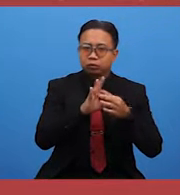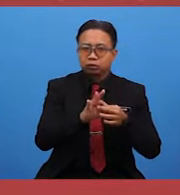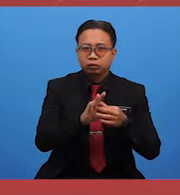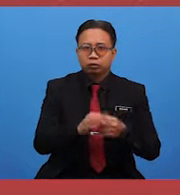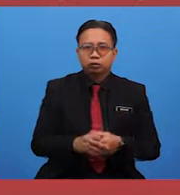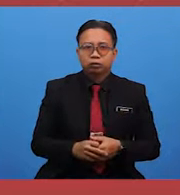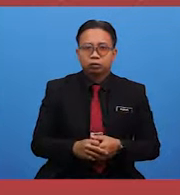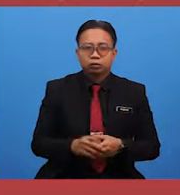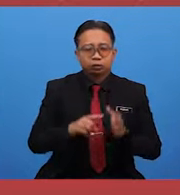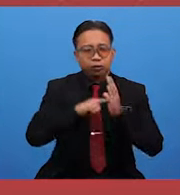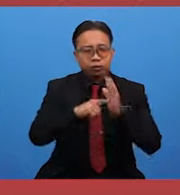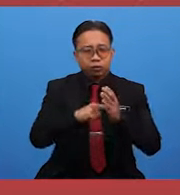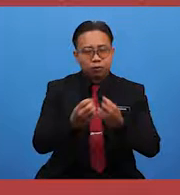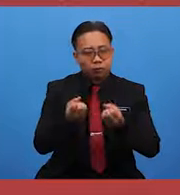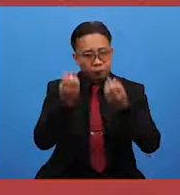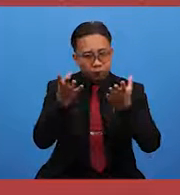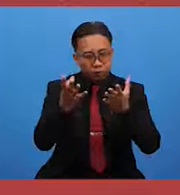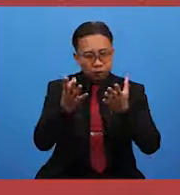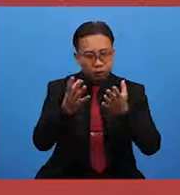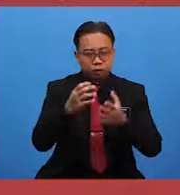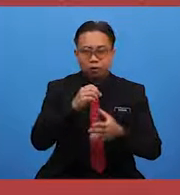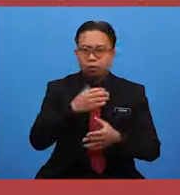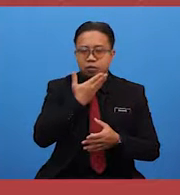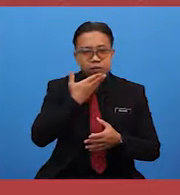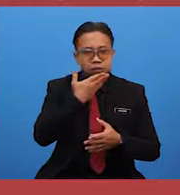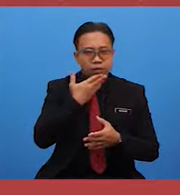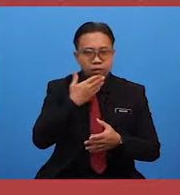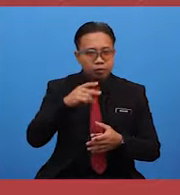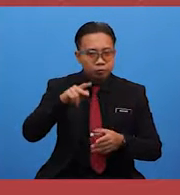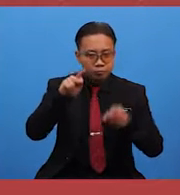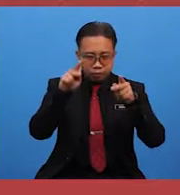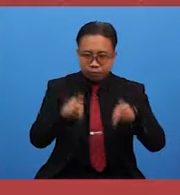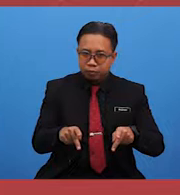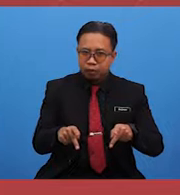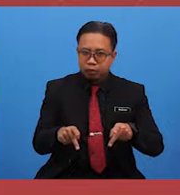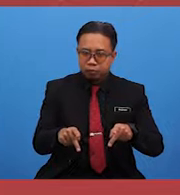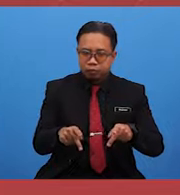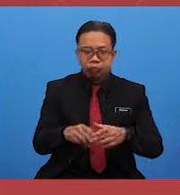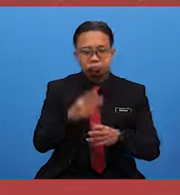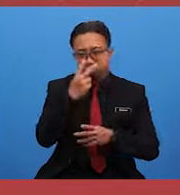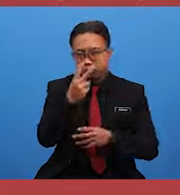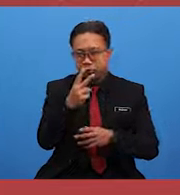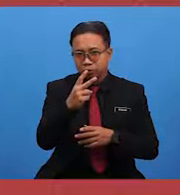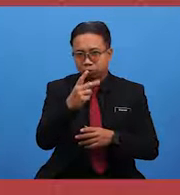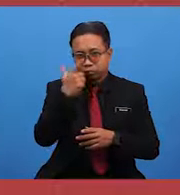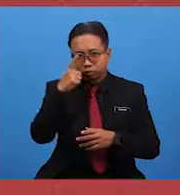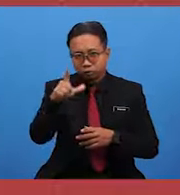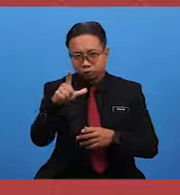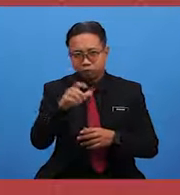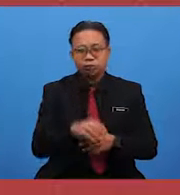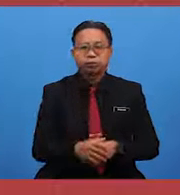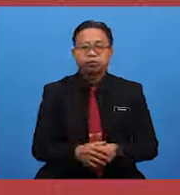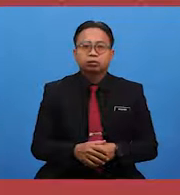It merely shows that many young people are aware of this issue. Looking after one's health does